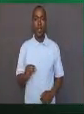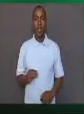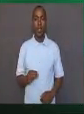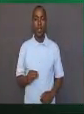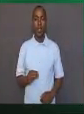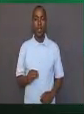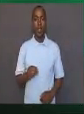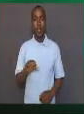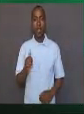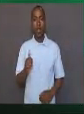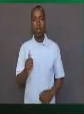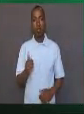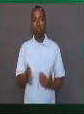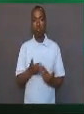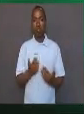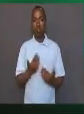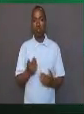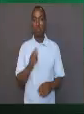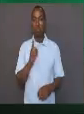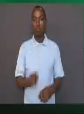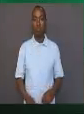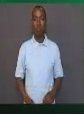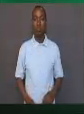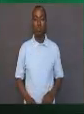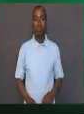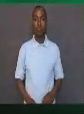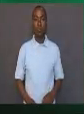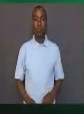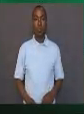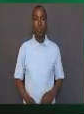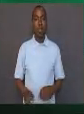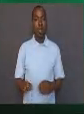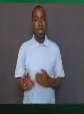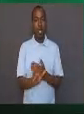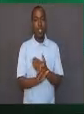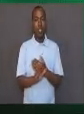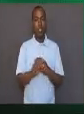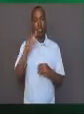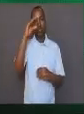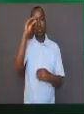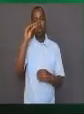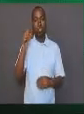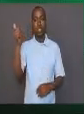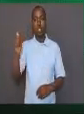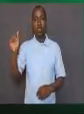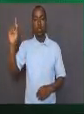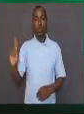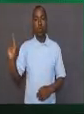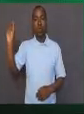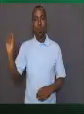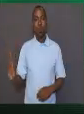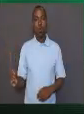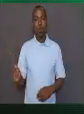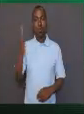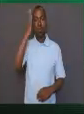was inexpensive. Local people were familiar with the endod berry,